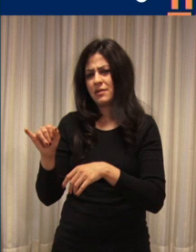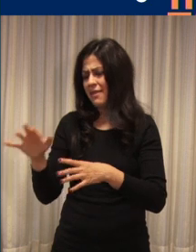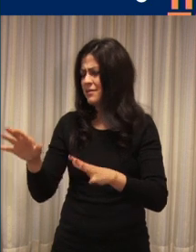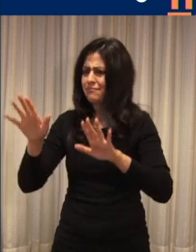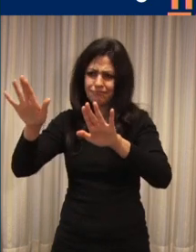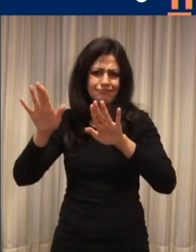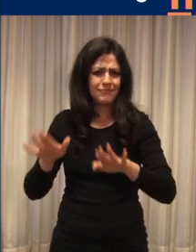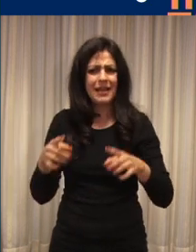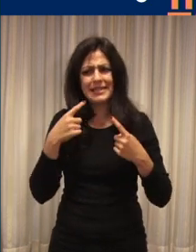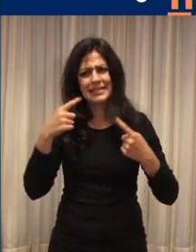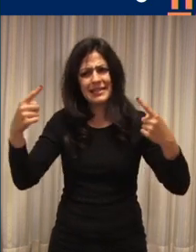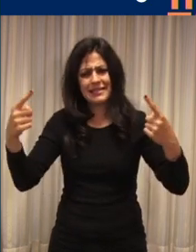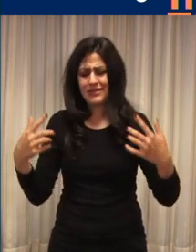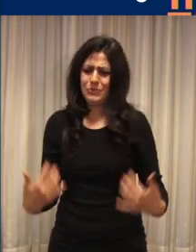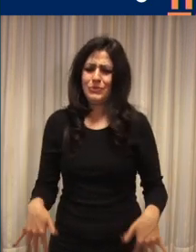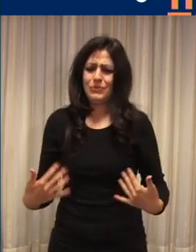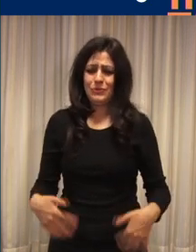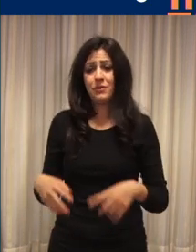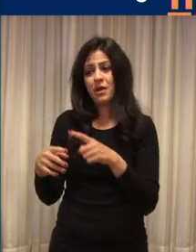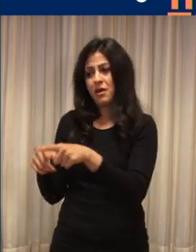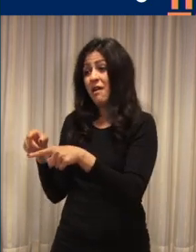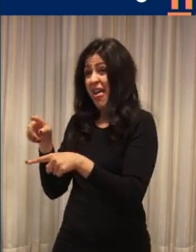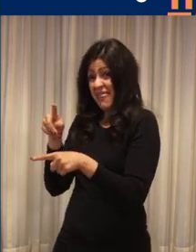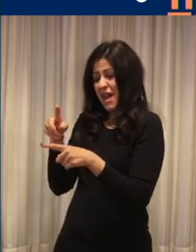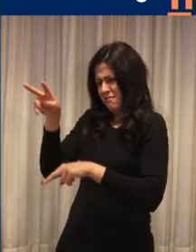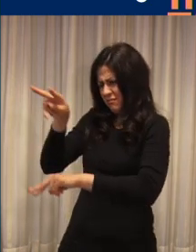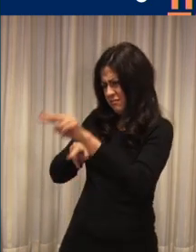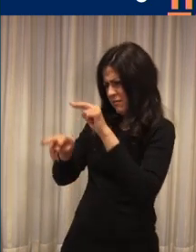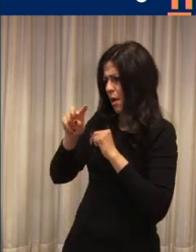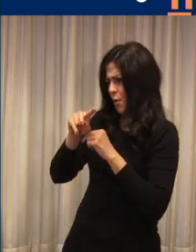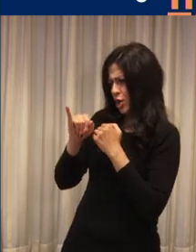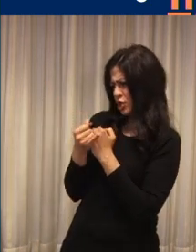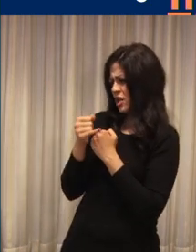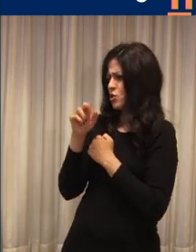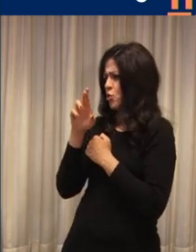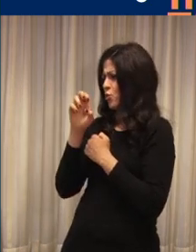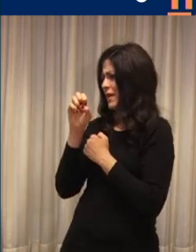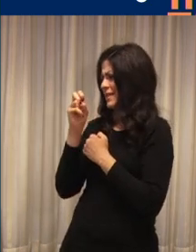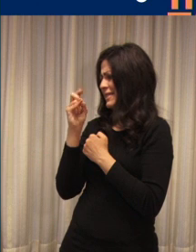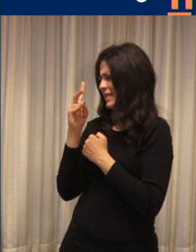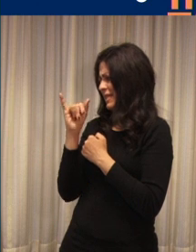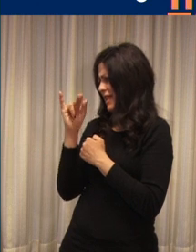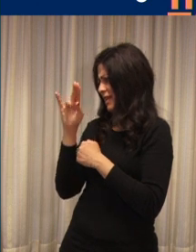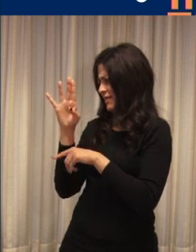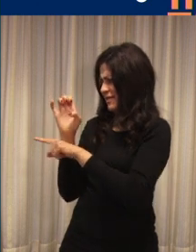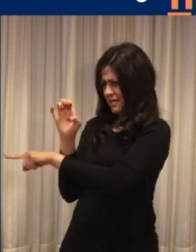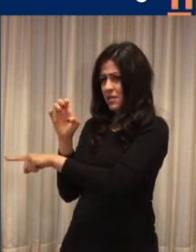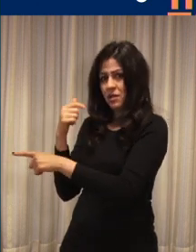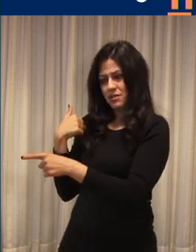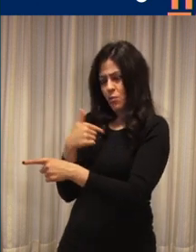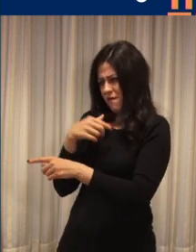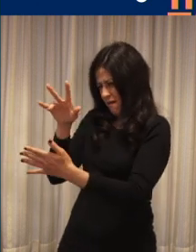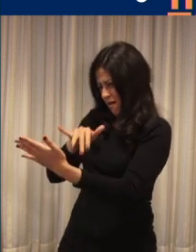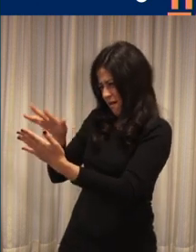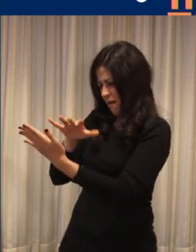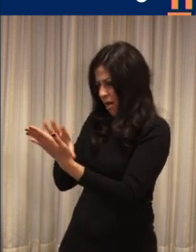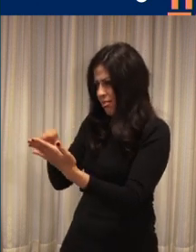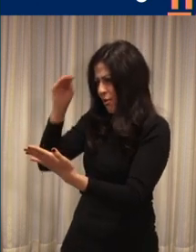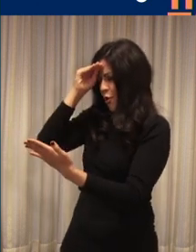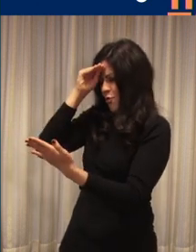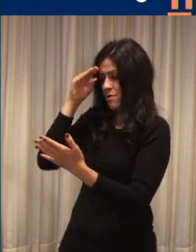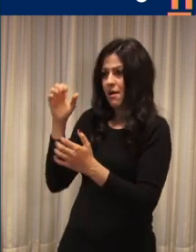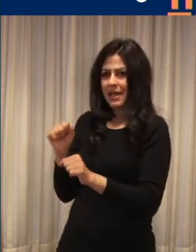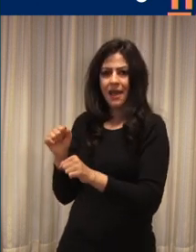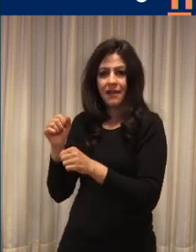learned in project resilience, in the effort to deliver food and keep our businesses open,